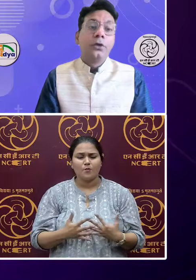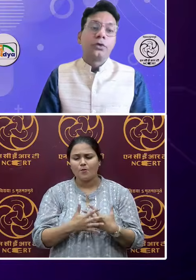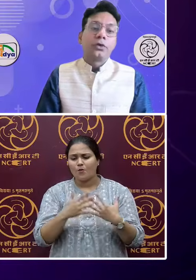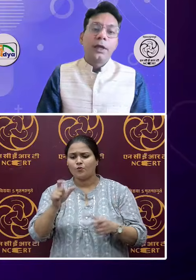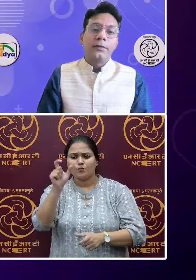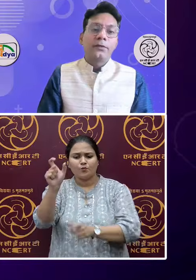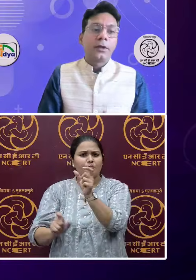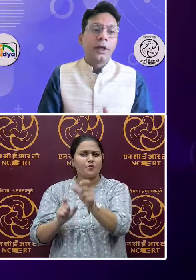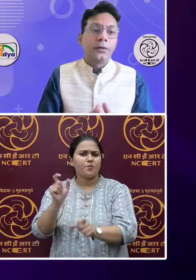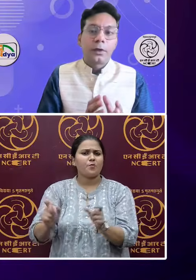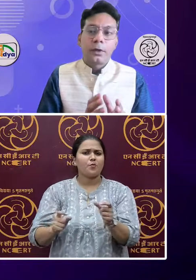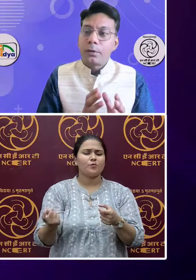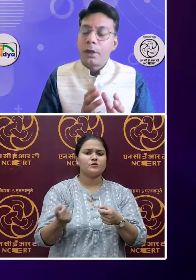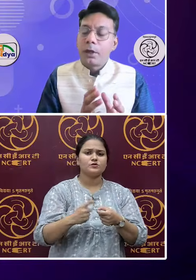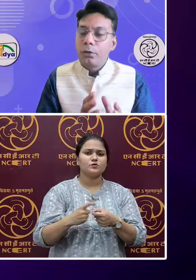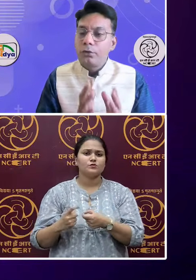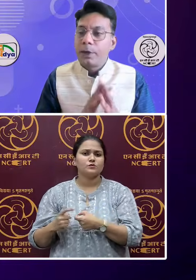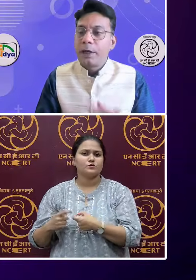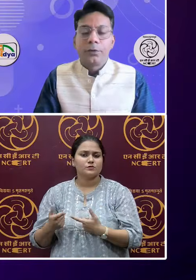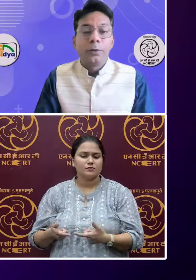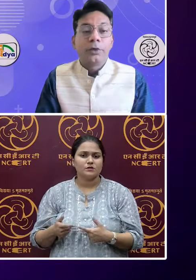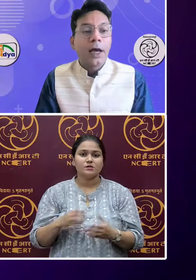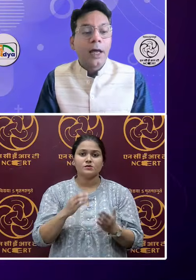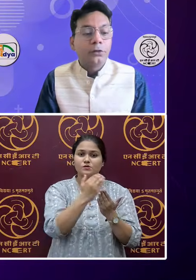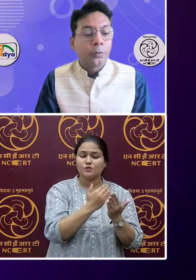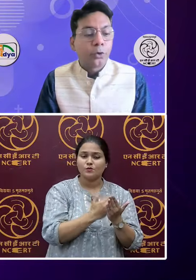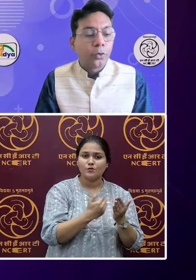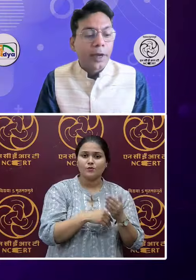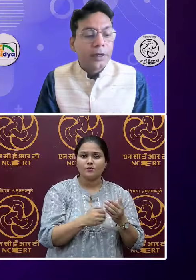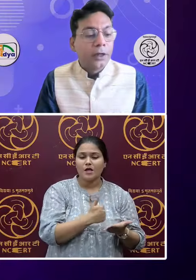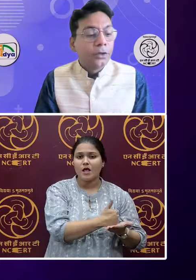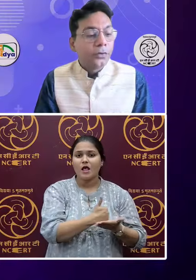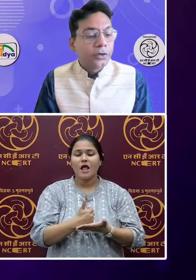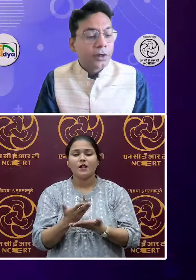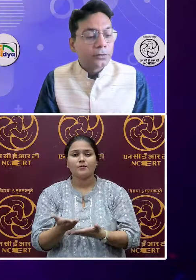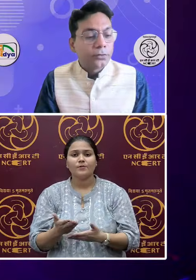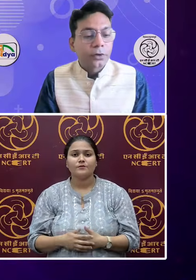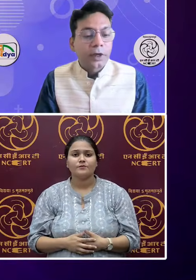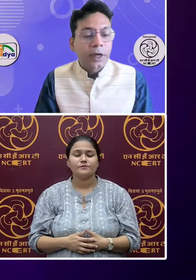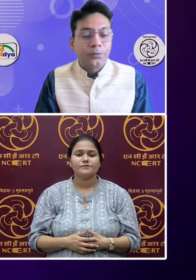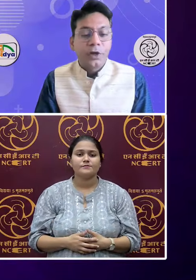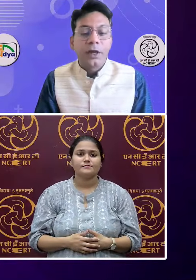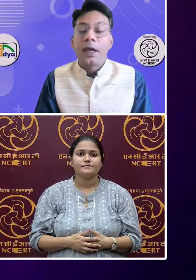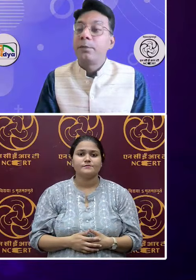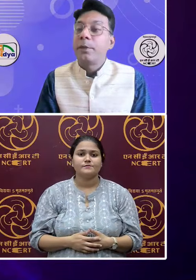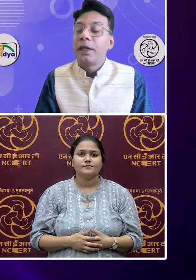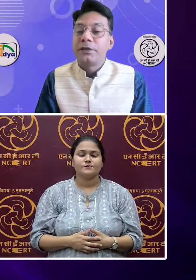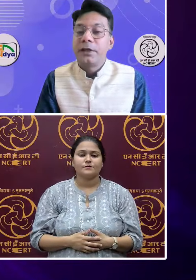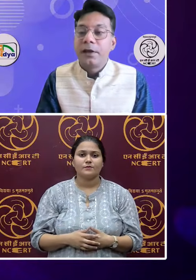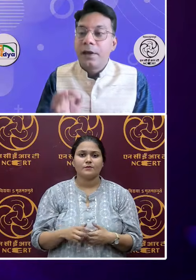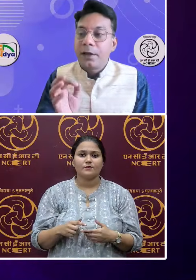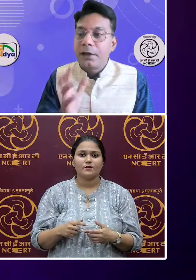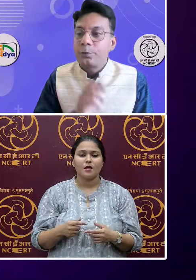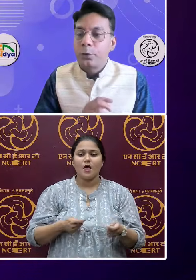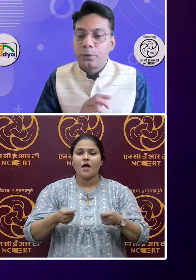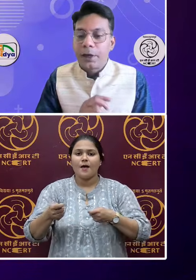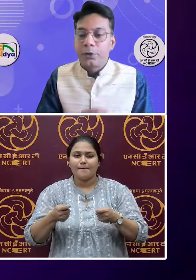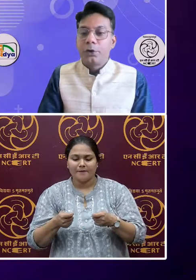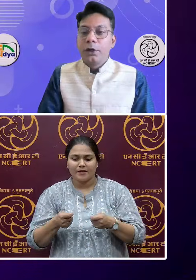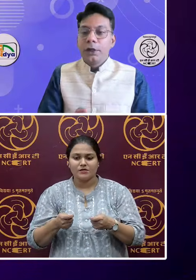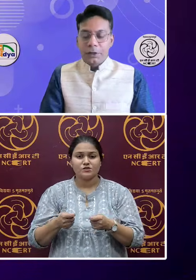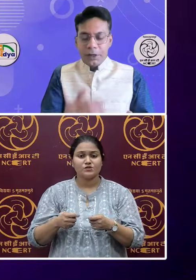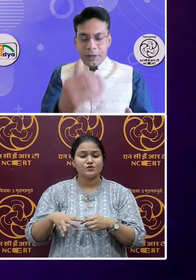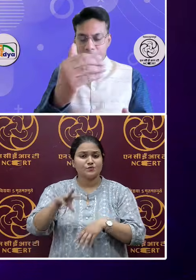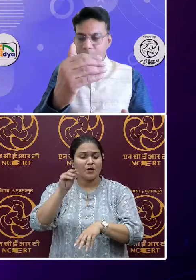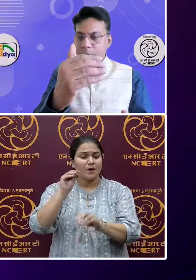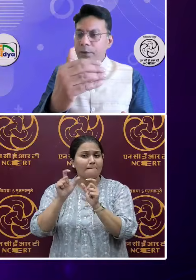learners. So these course platform, they also provide features for capturing and managing learners